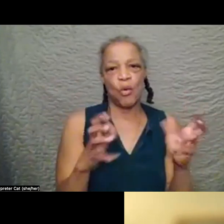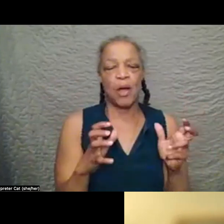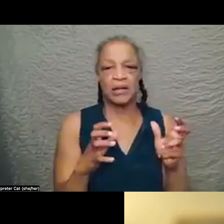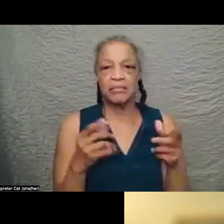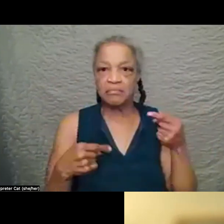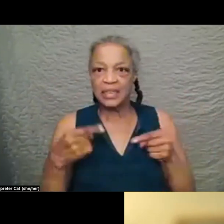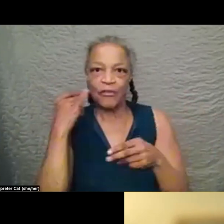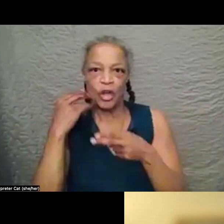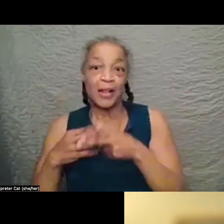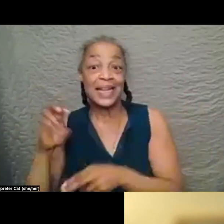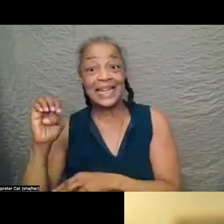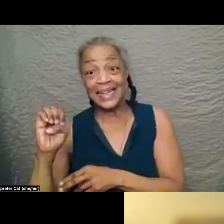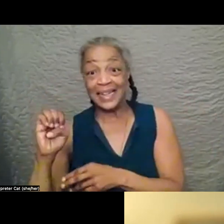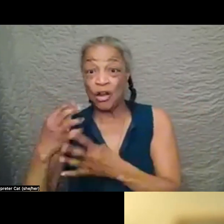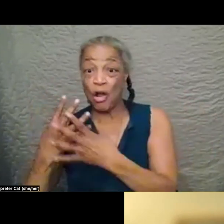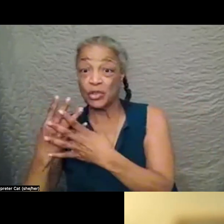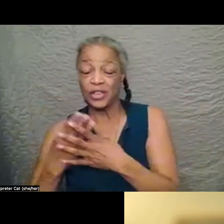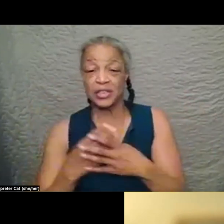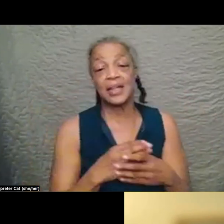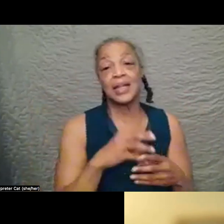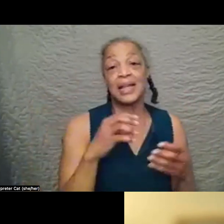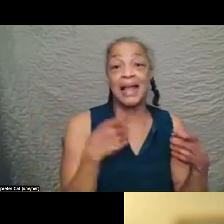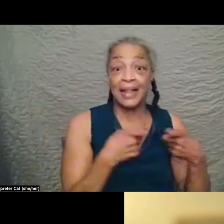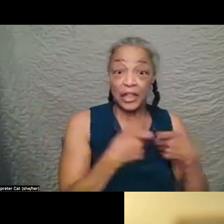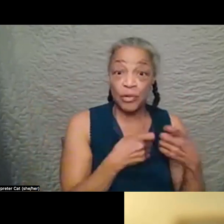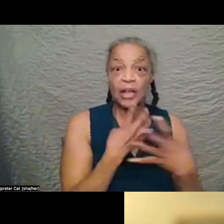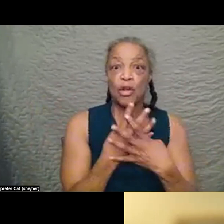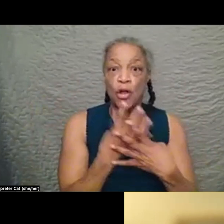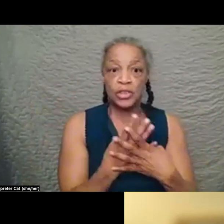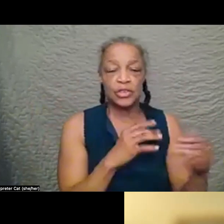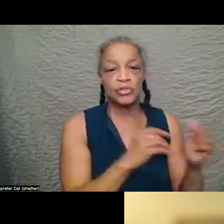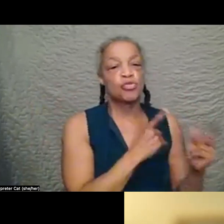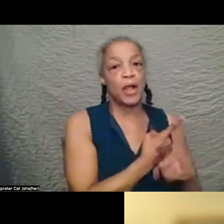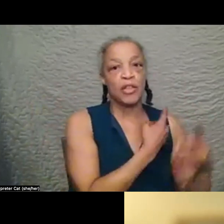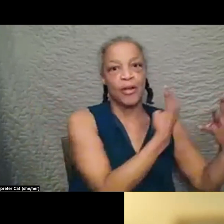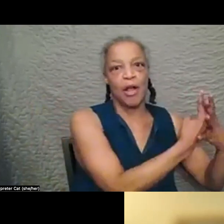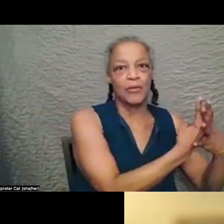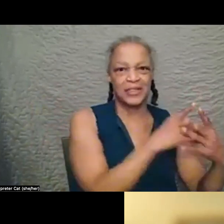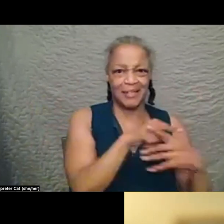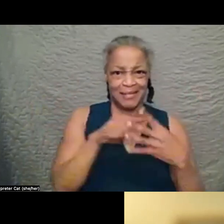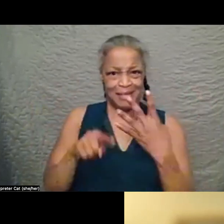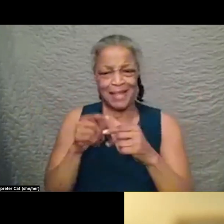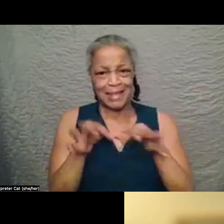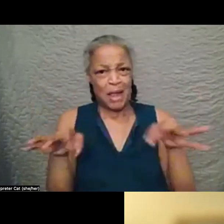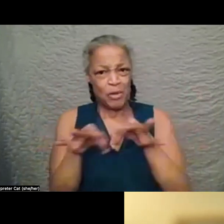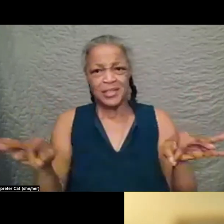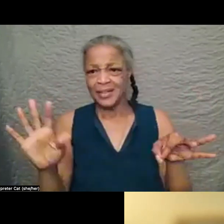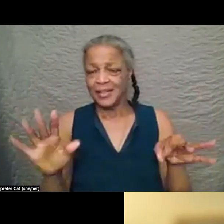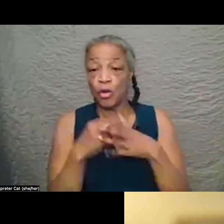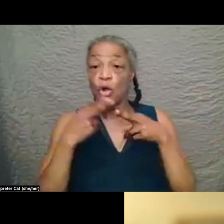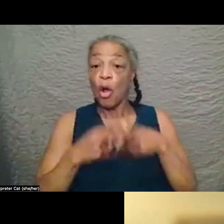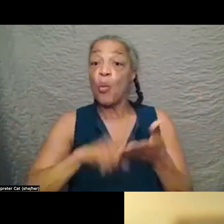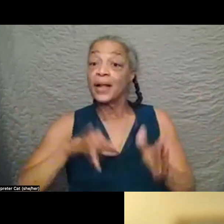we call it e-carceration, electronic incarceration, or plain old incarceration. Let's just make sure that we're calling it what it